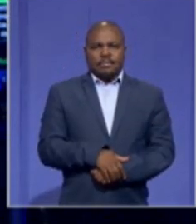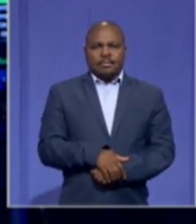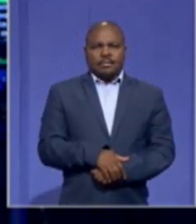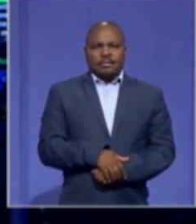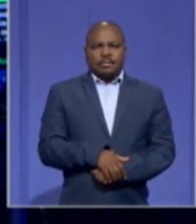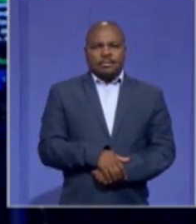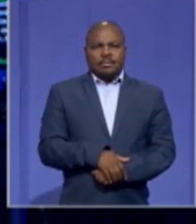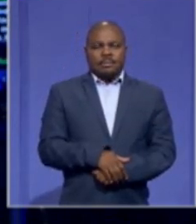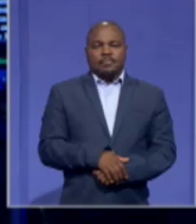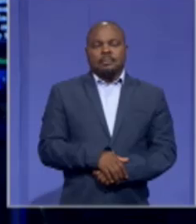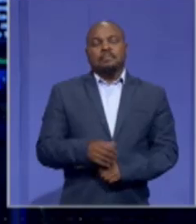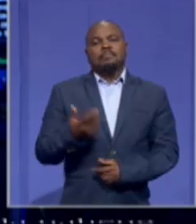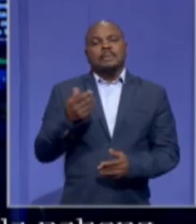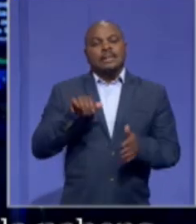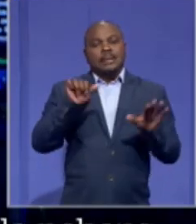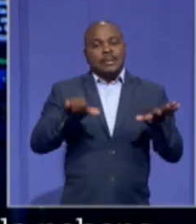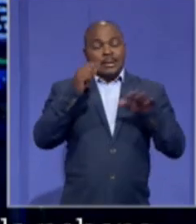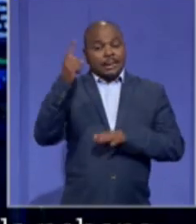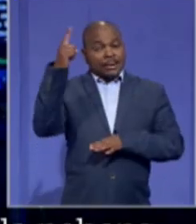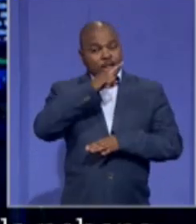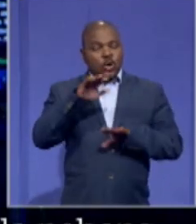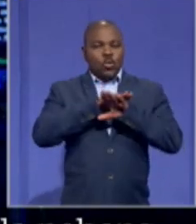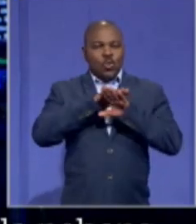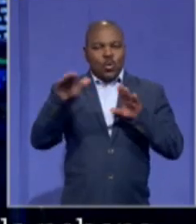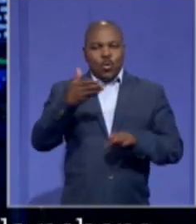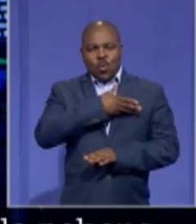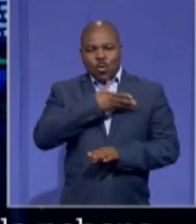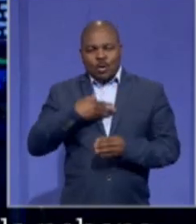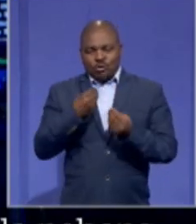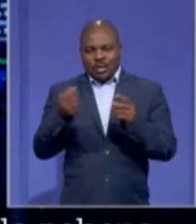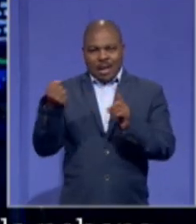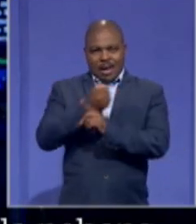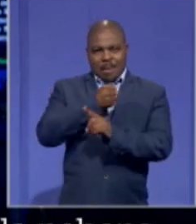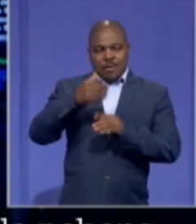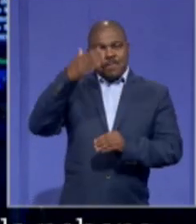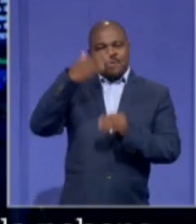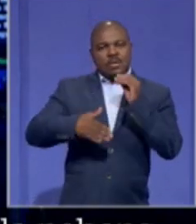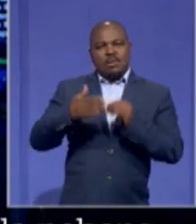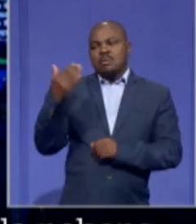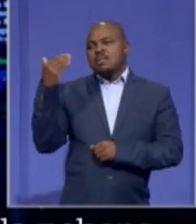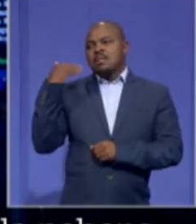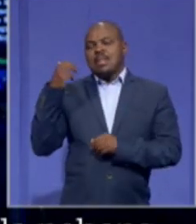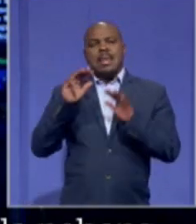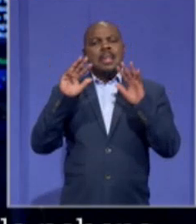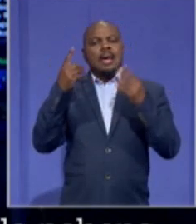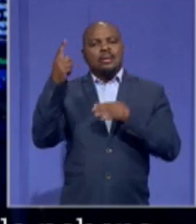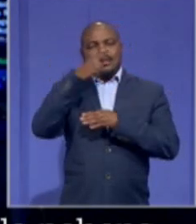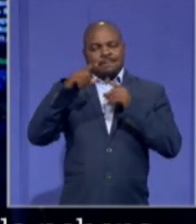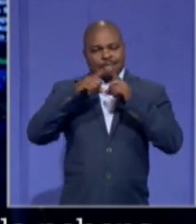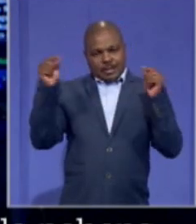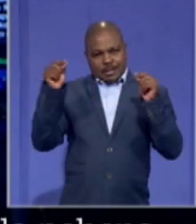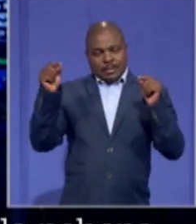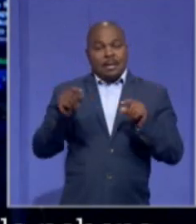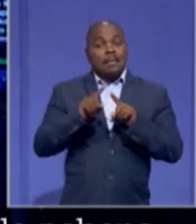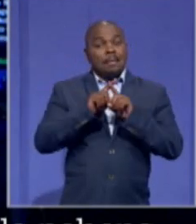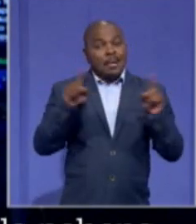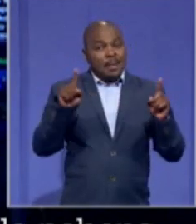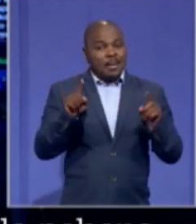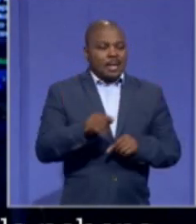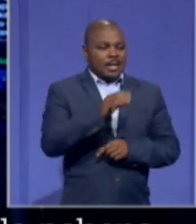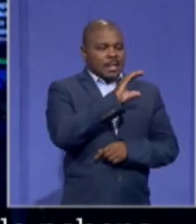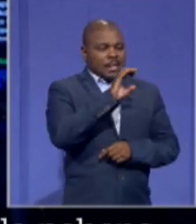Ke matsatsi a robong fela letsholo la matsatsi a 16 a kgahlano le tlhekefetso ya basadi le fetile mme lelapa